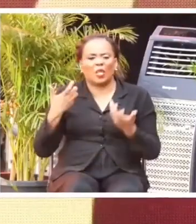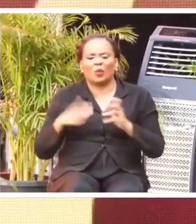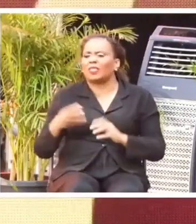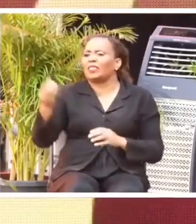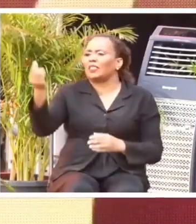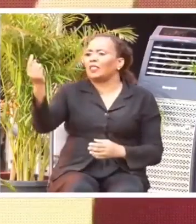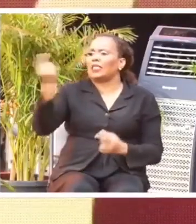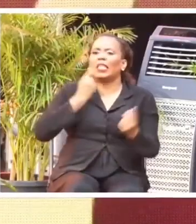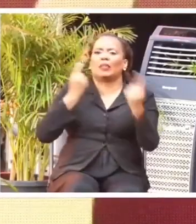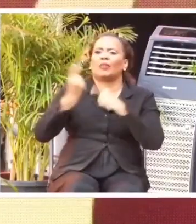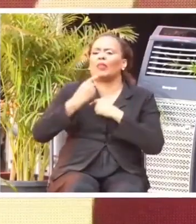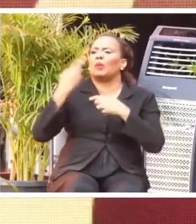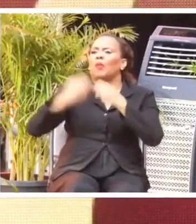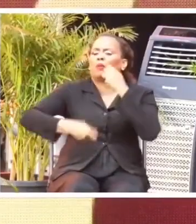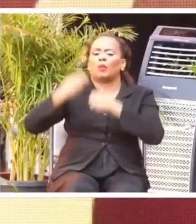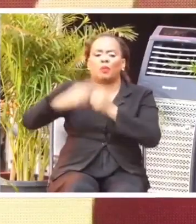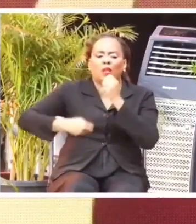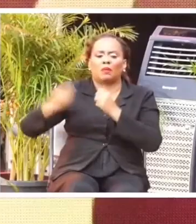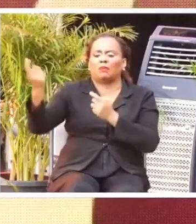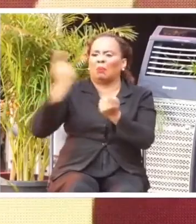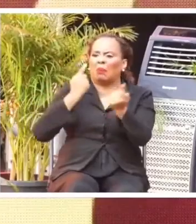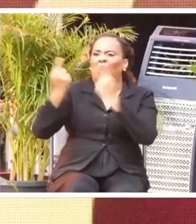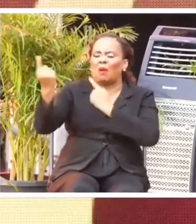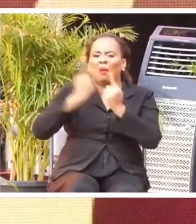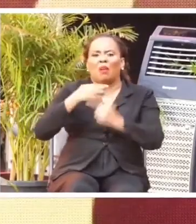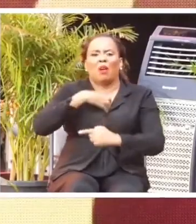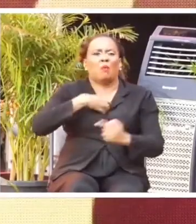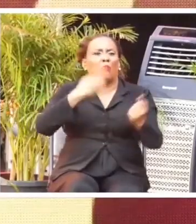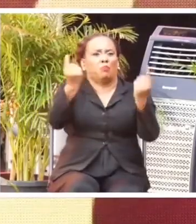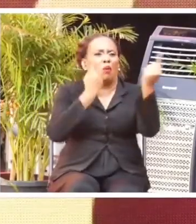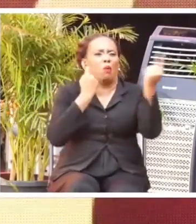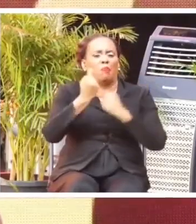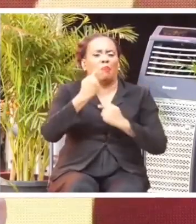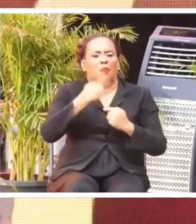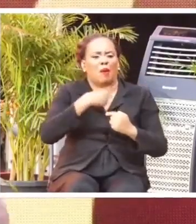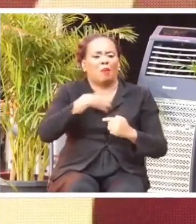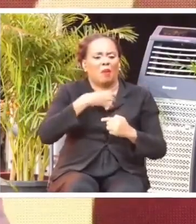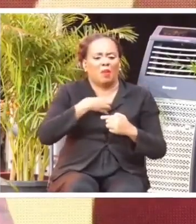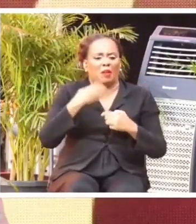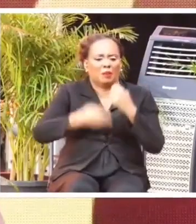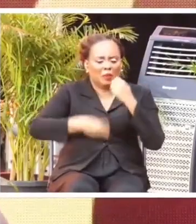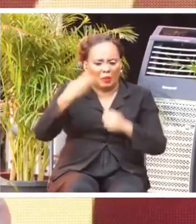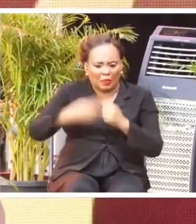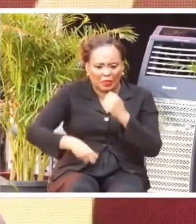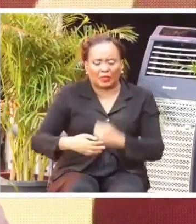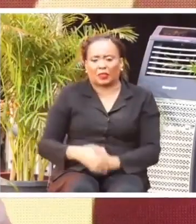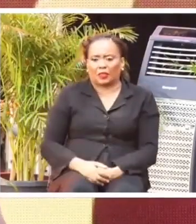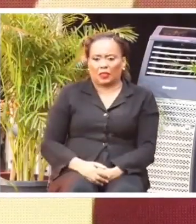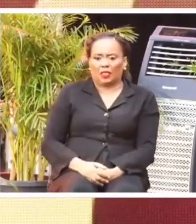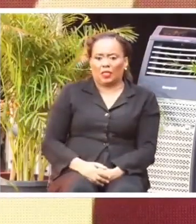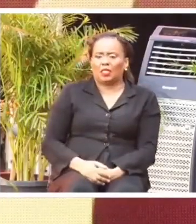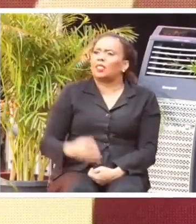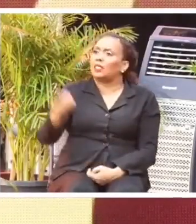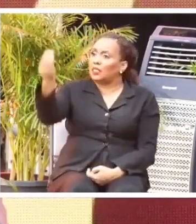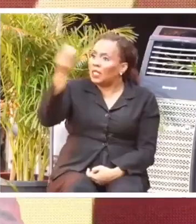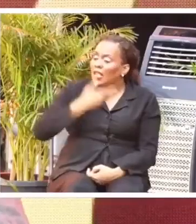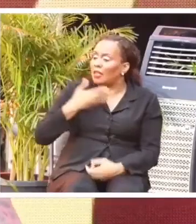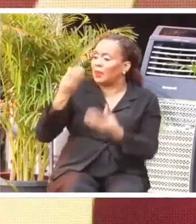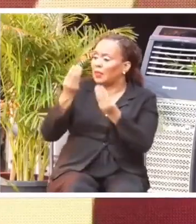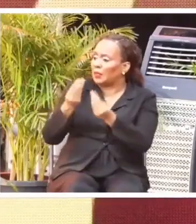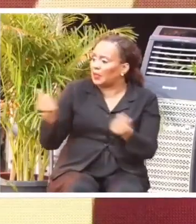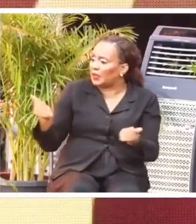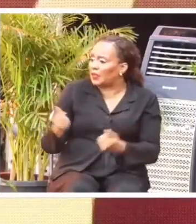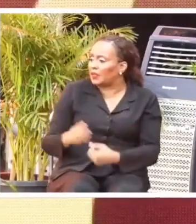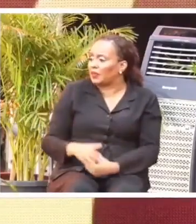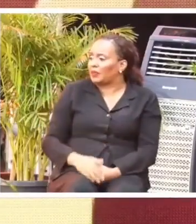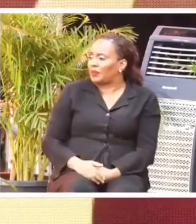Come with the solution and not just the problem. And not just in public life or in government. I